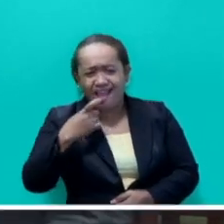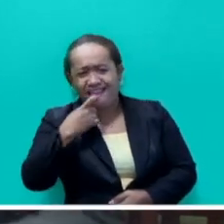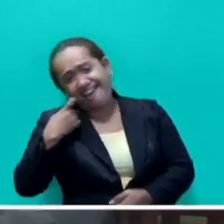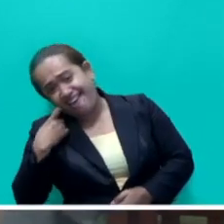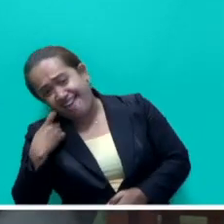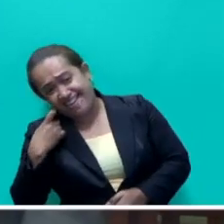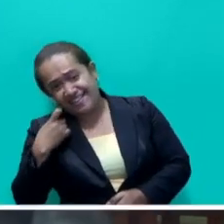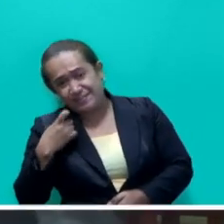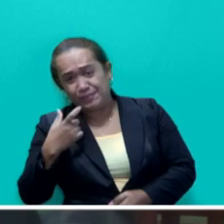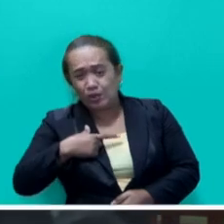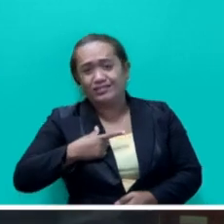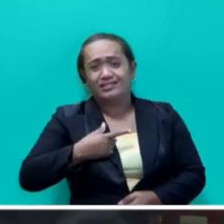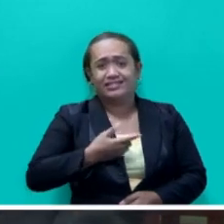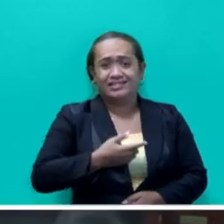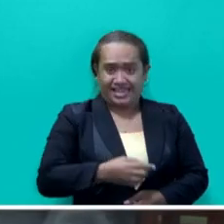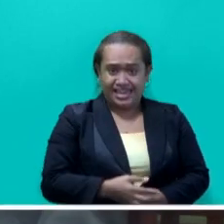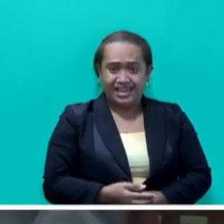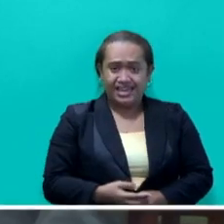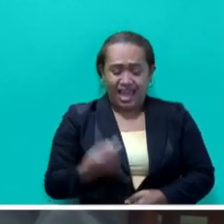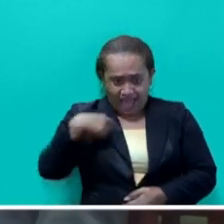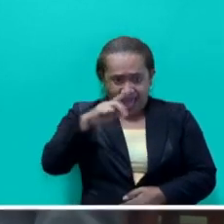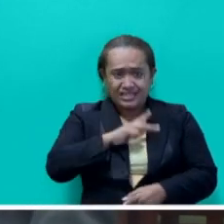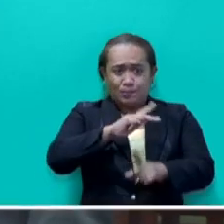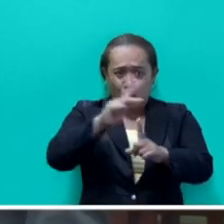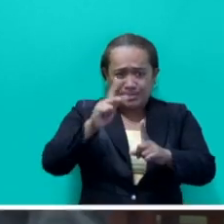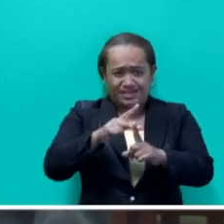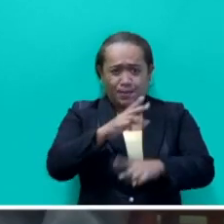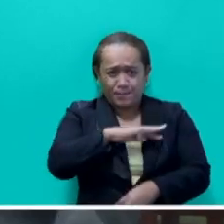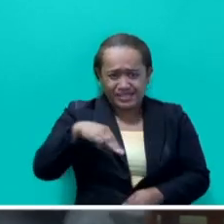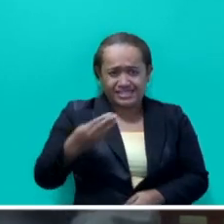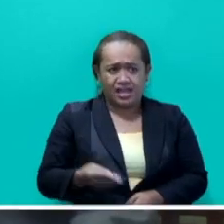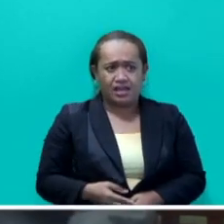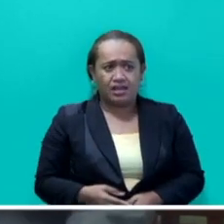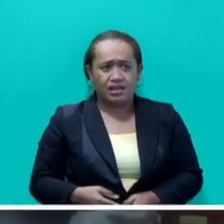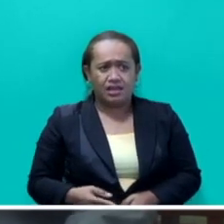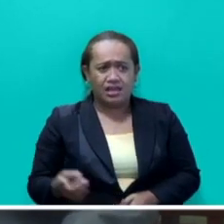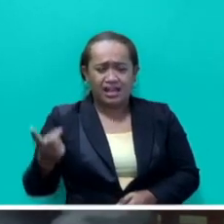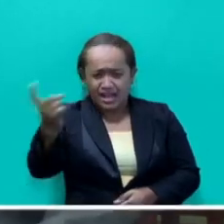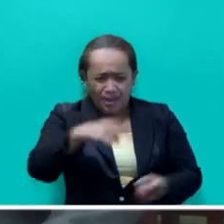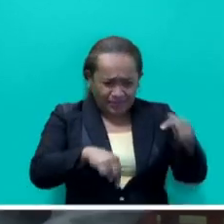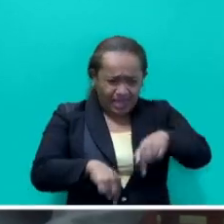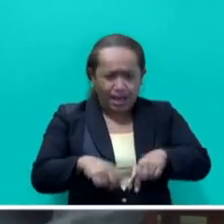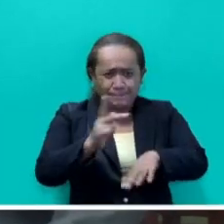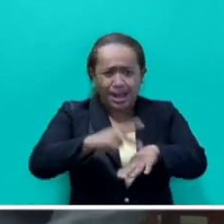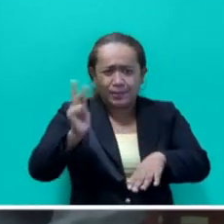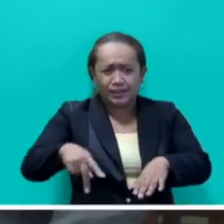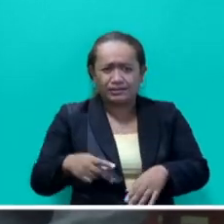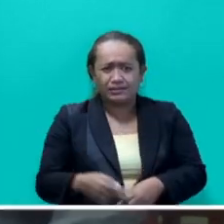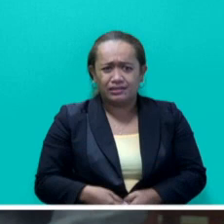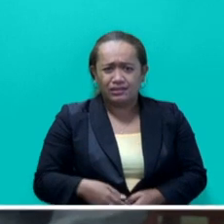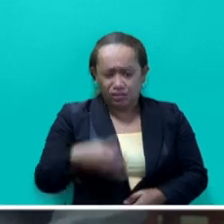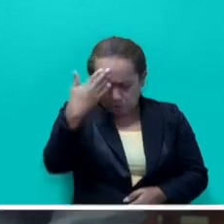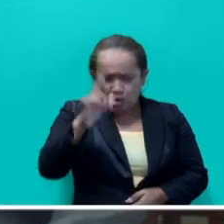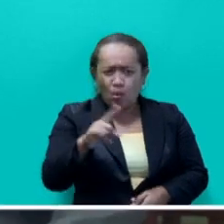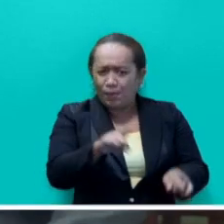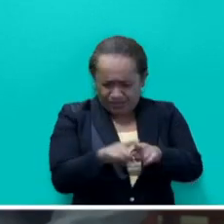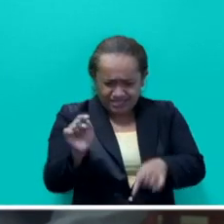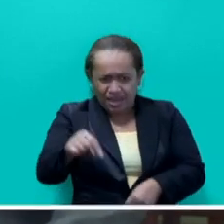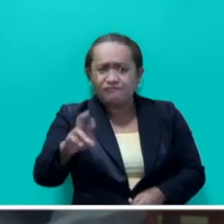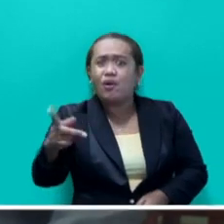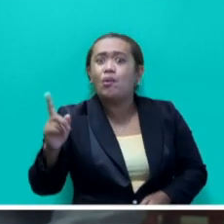Because that has been the problem from the past, Mr. Speaker, sir. People come into Parliament, people come into, without knowing why they are there. They are being